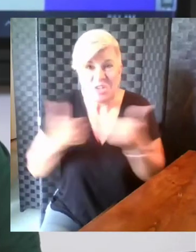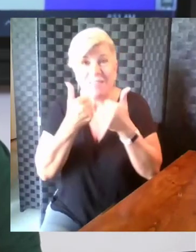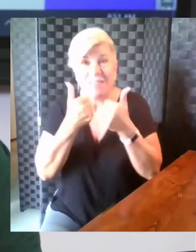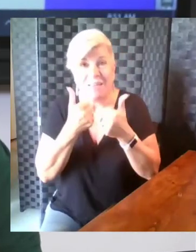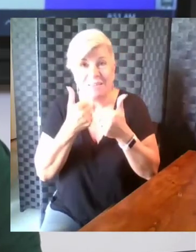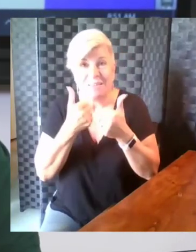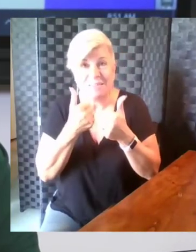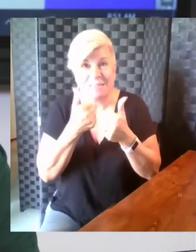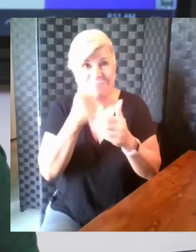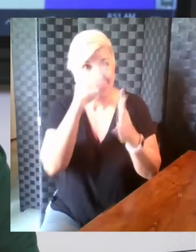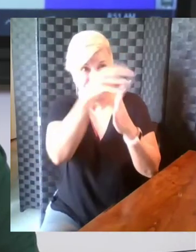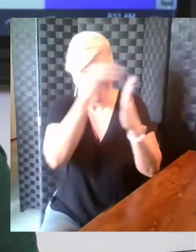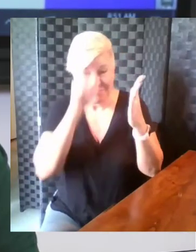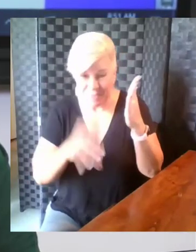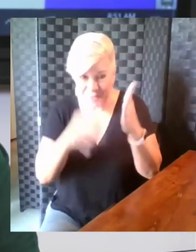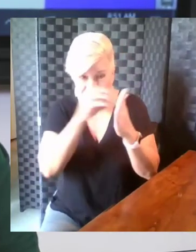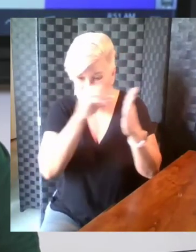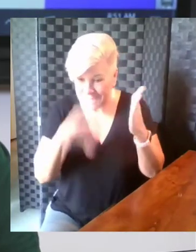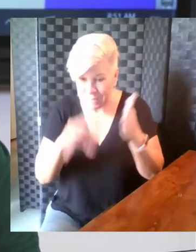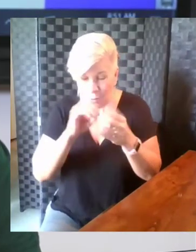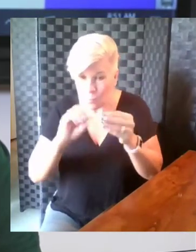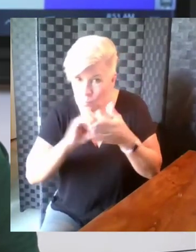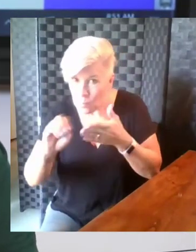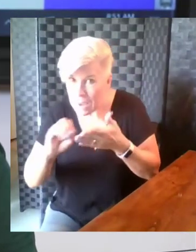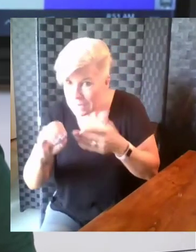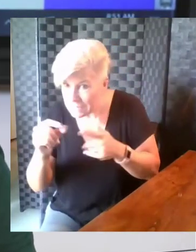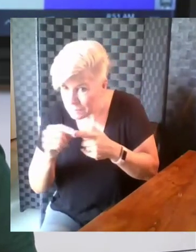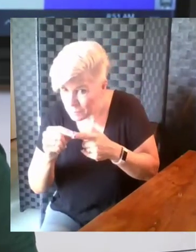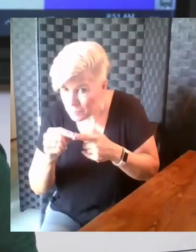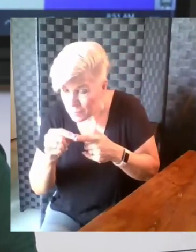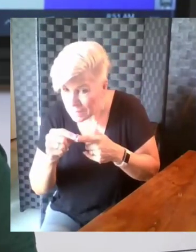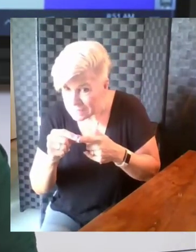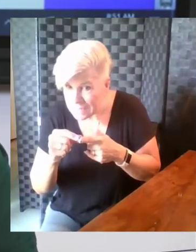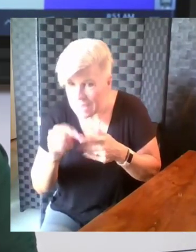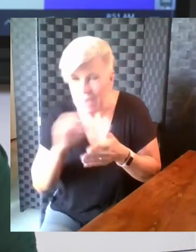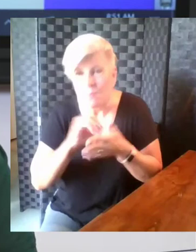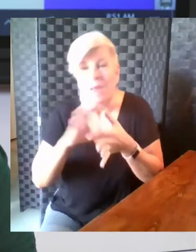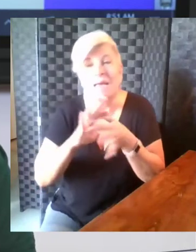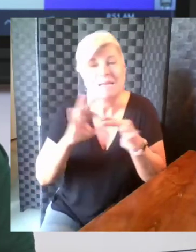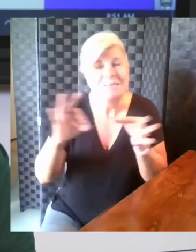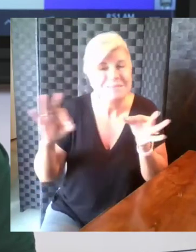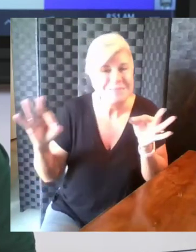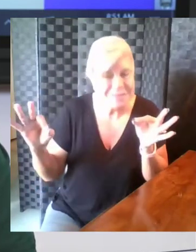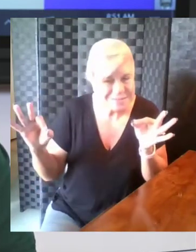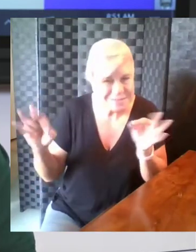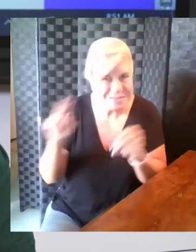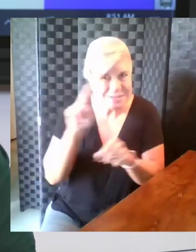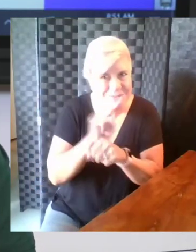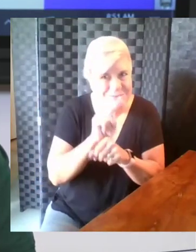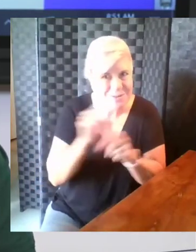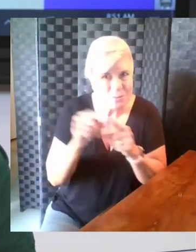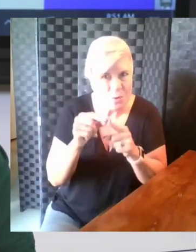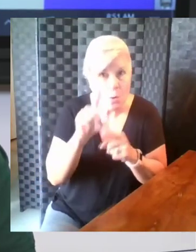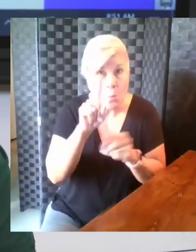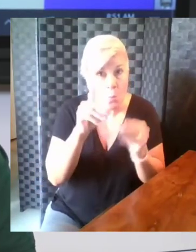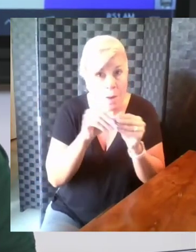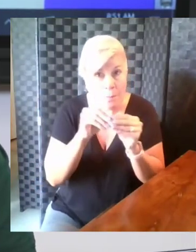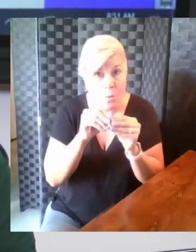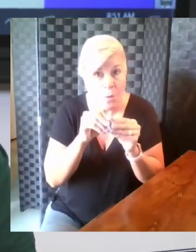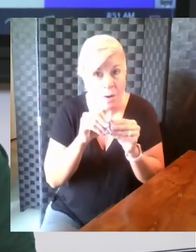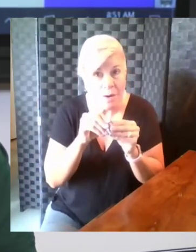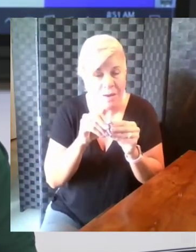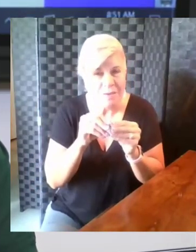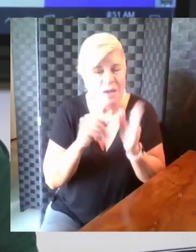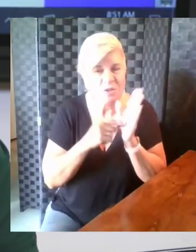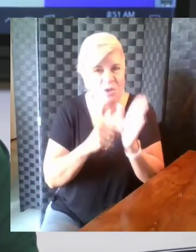the we've done today or from your worksheet, write them in your journal, and make a sentence about them. I'm going to do one more and show it to you for when we come back,